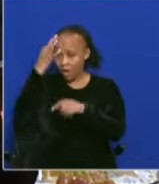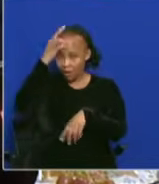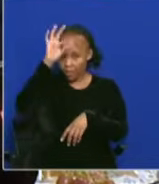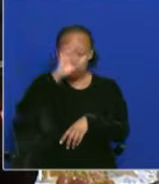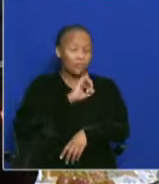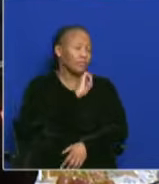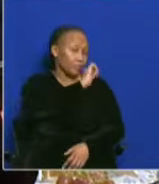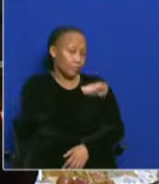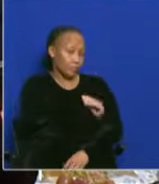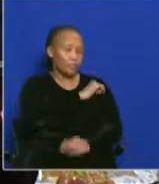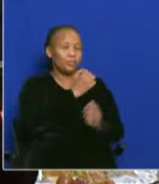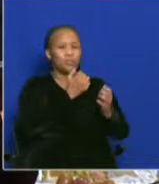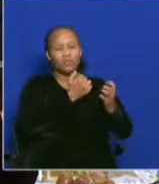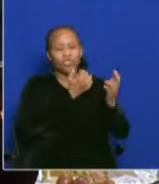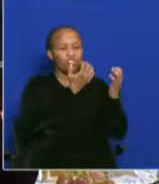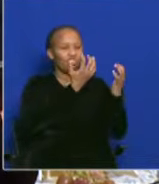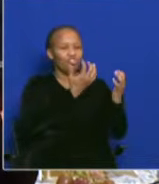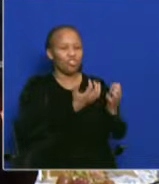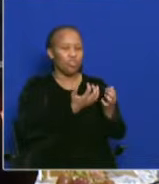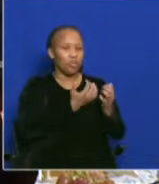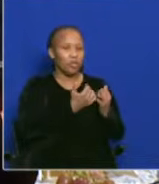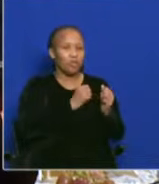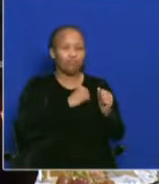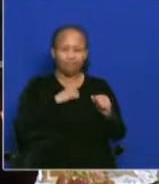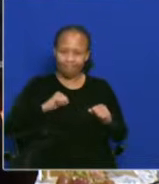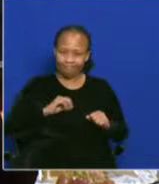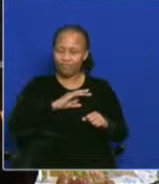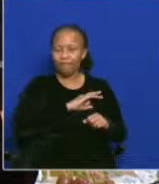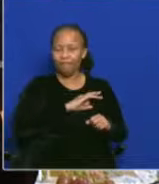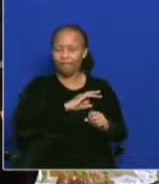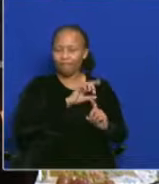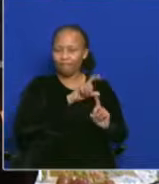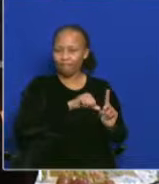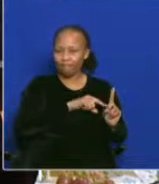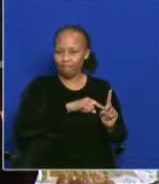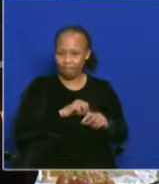Sure. At the time, yes.